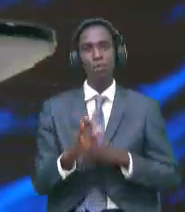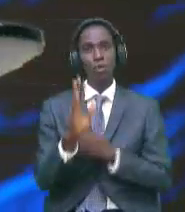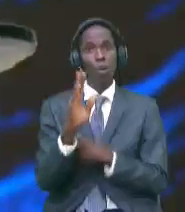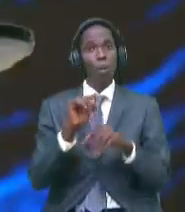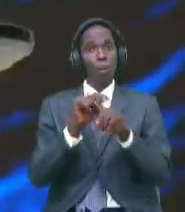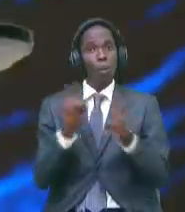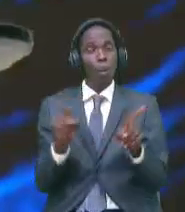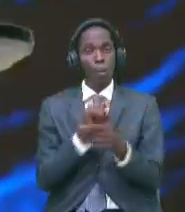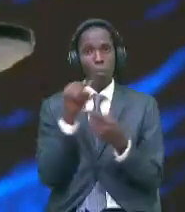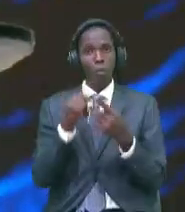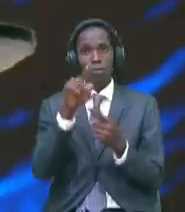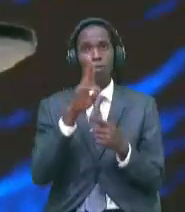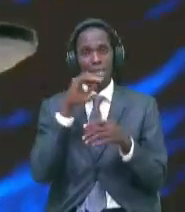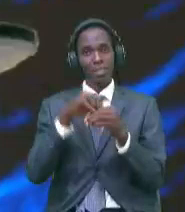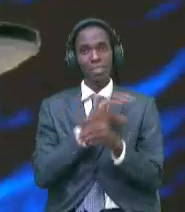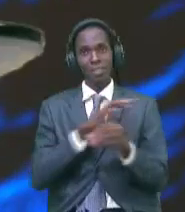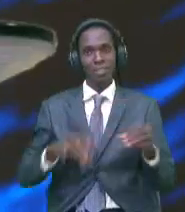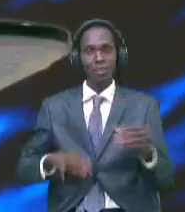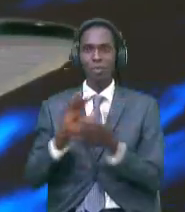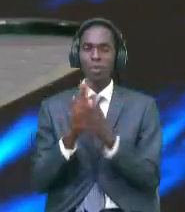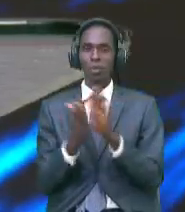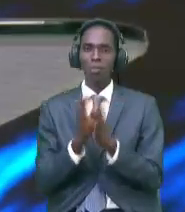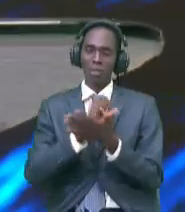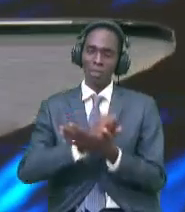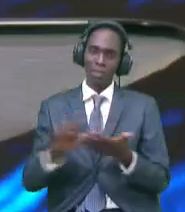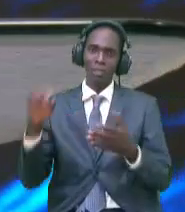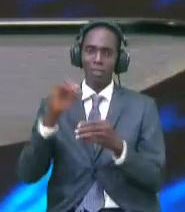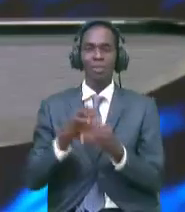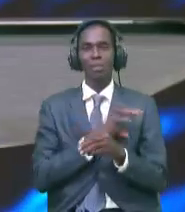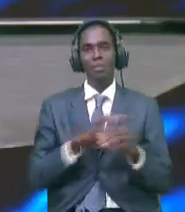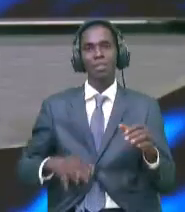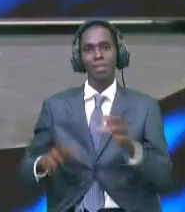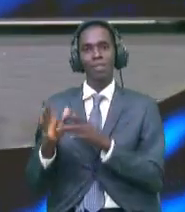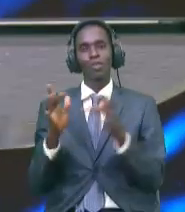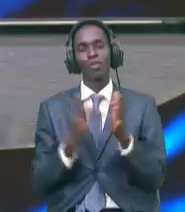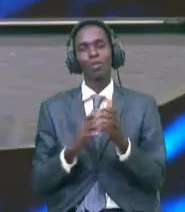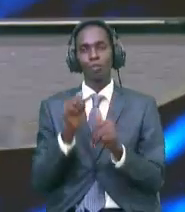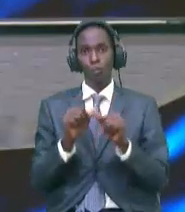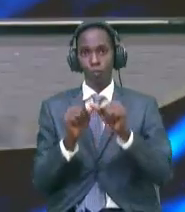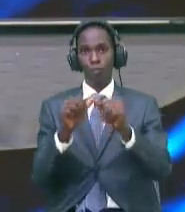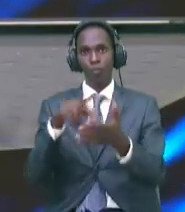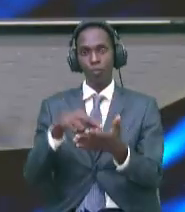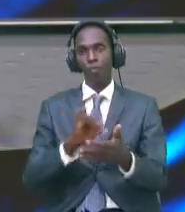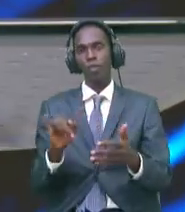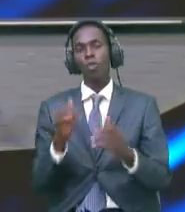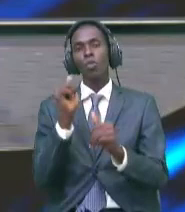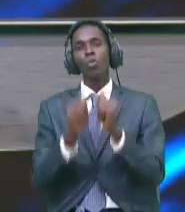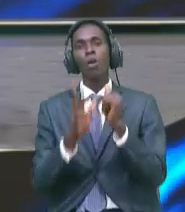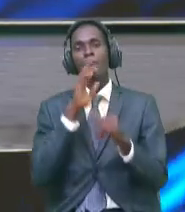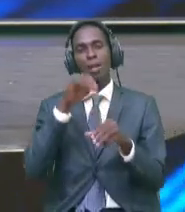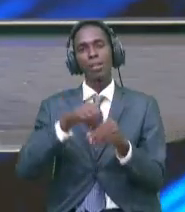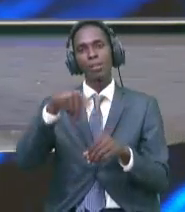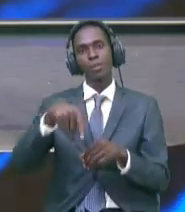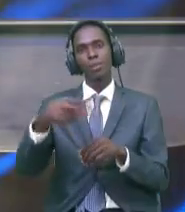the saints in Christ Jesus, which are at Philippi with the bishops and